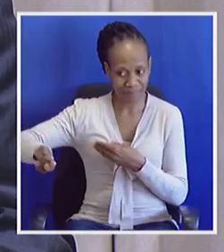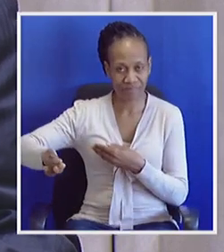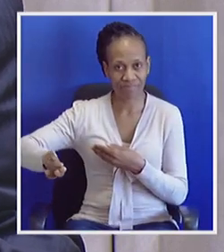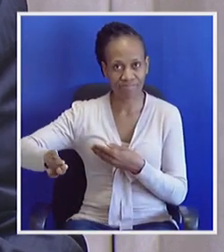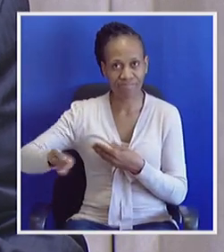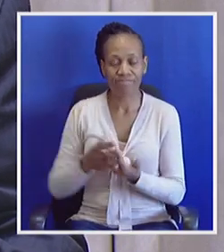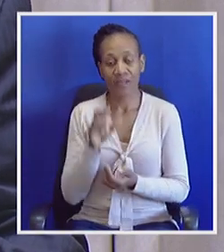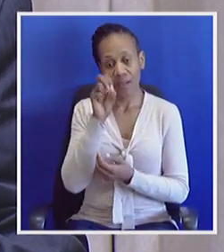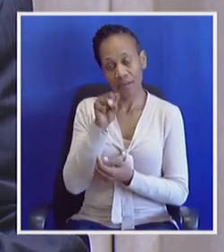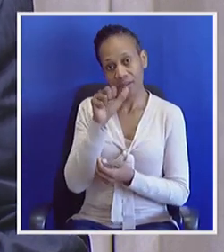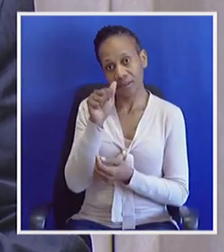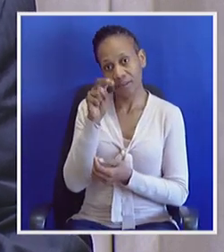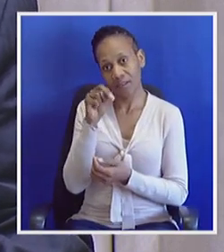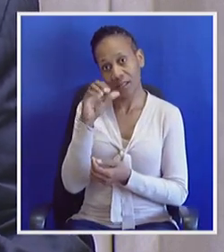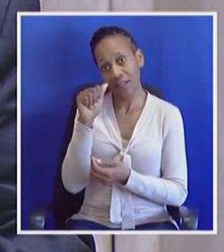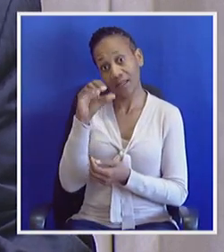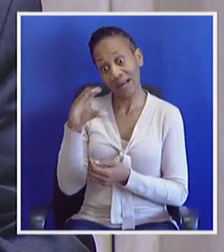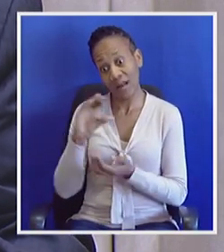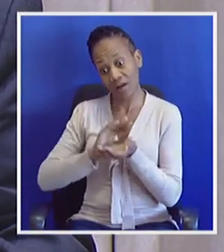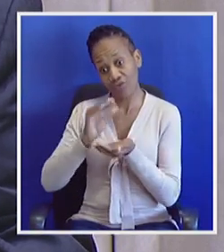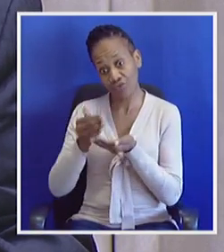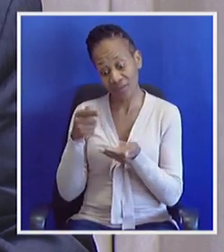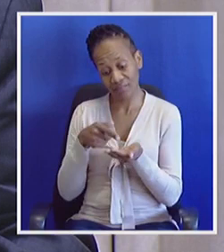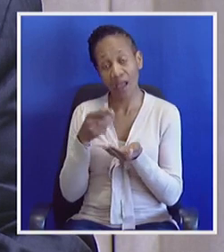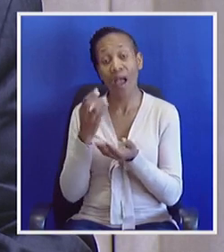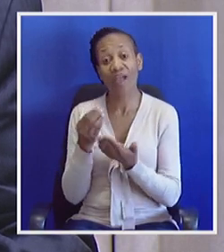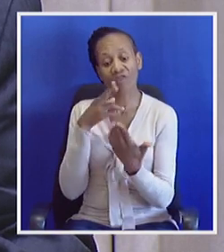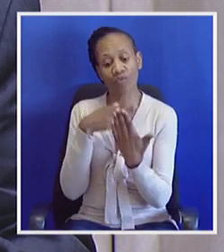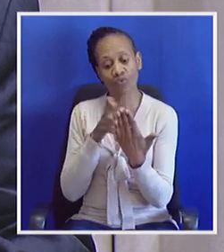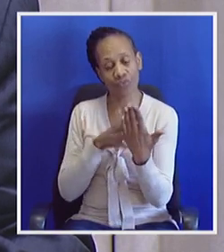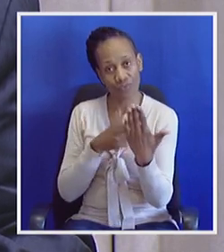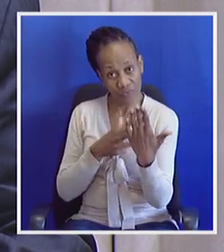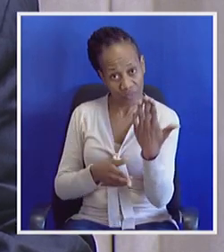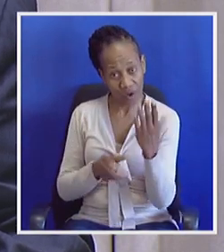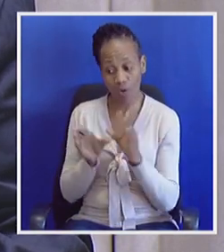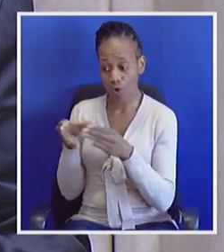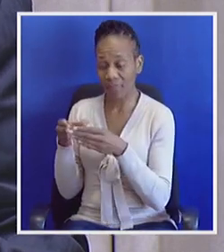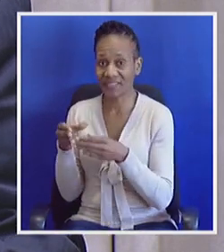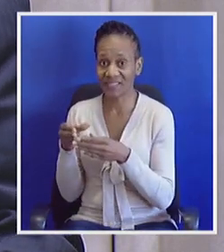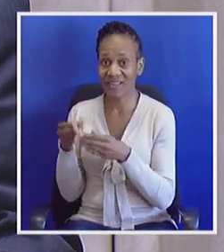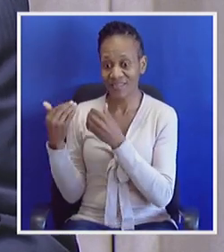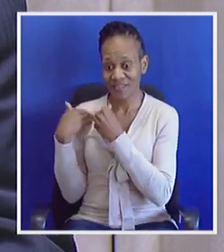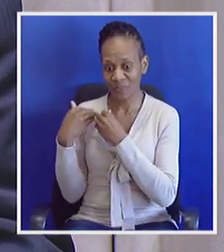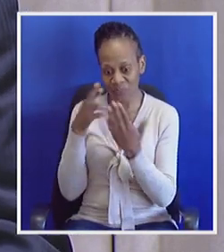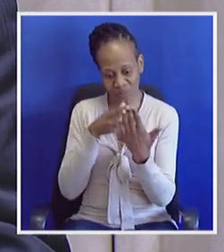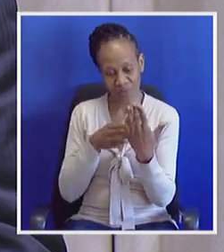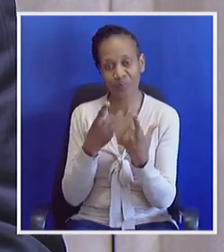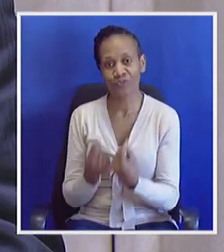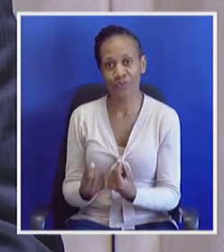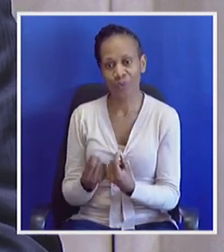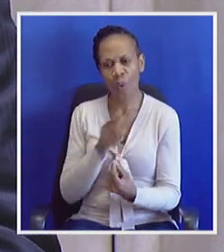SANAC Trust also has an audit and risk committee, which was set